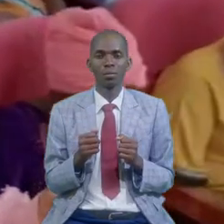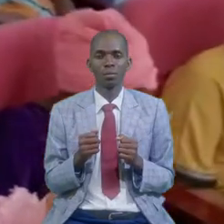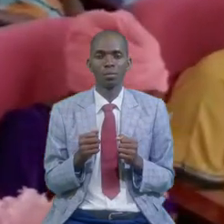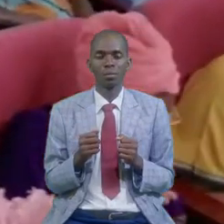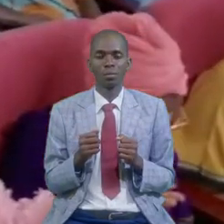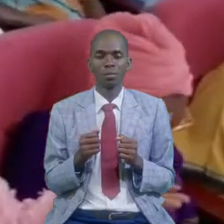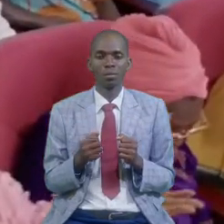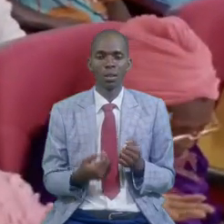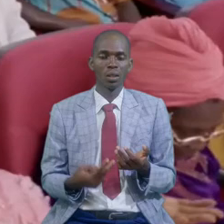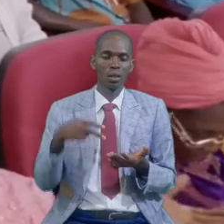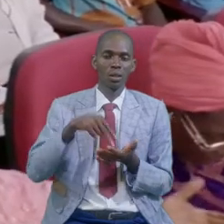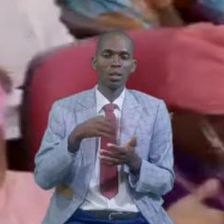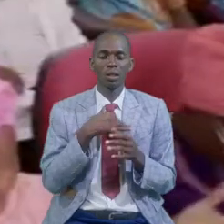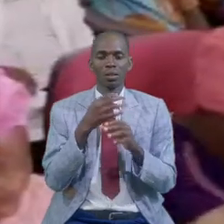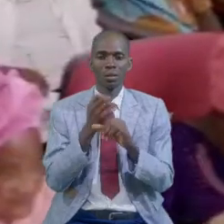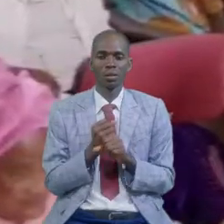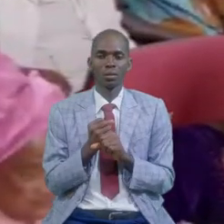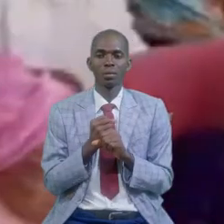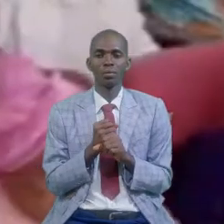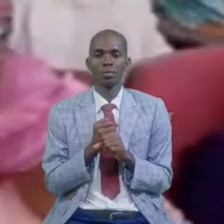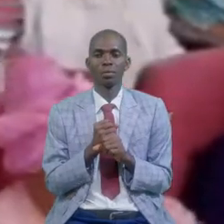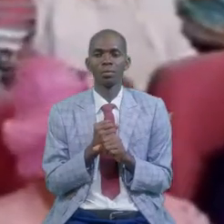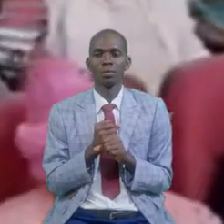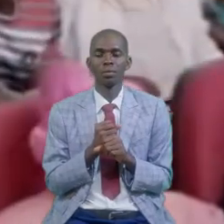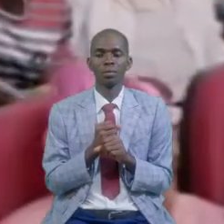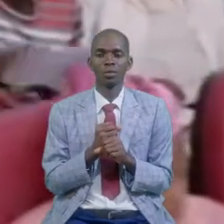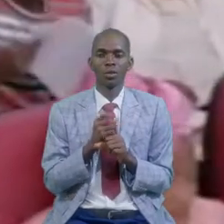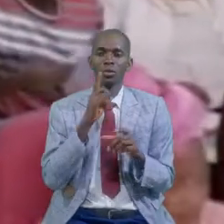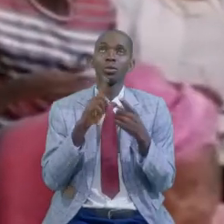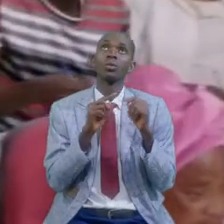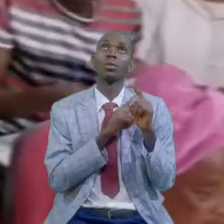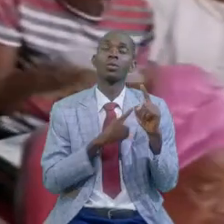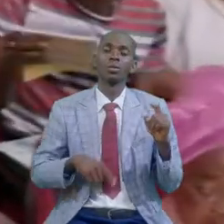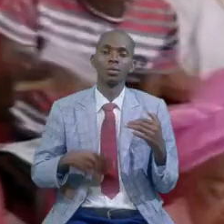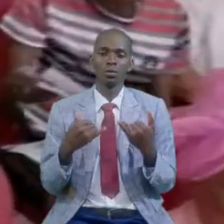Arise and receive. Tell the Lord.